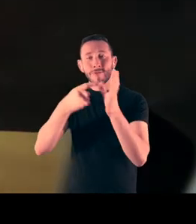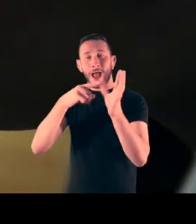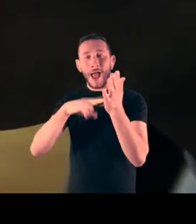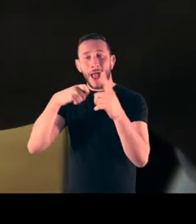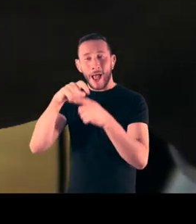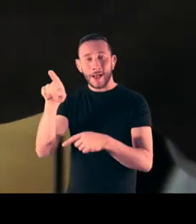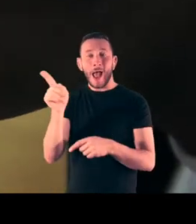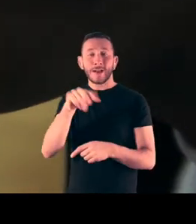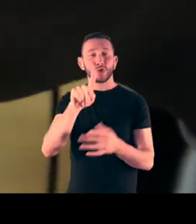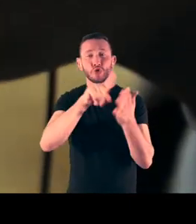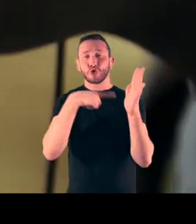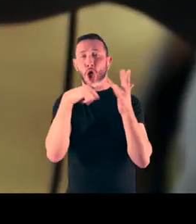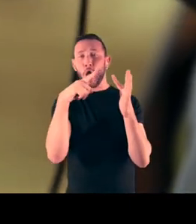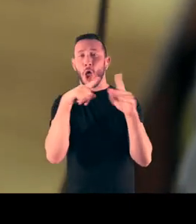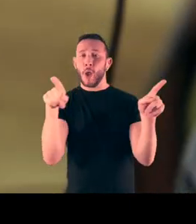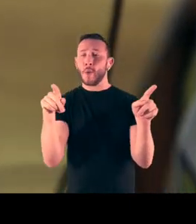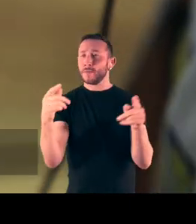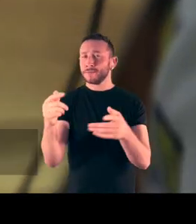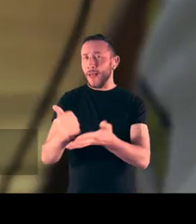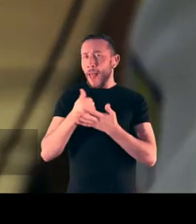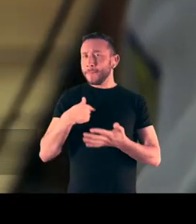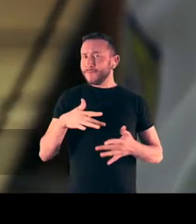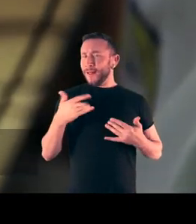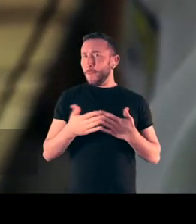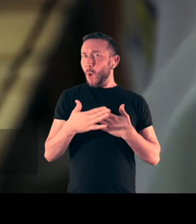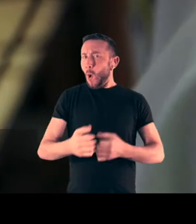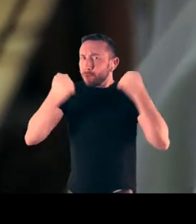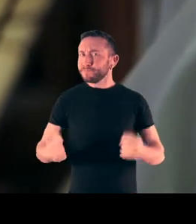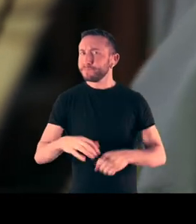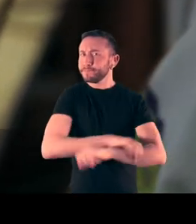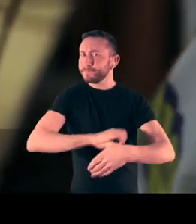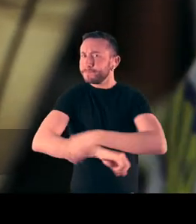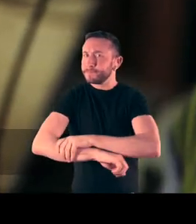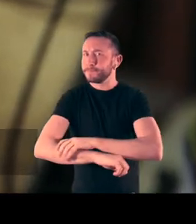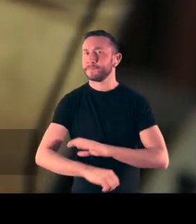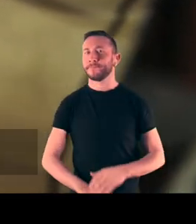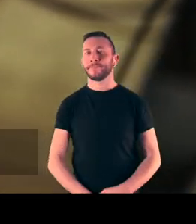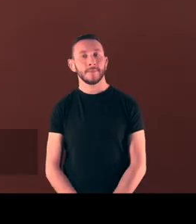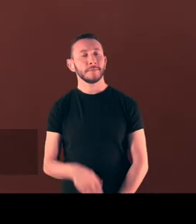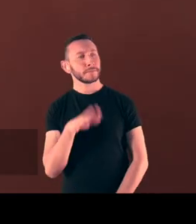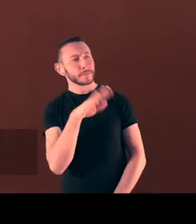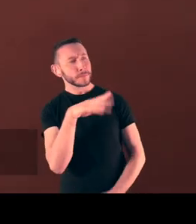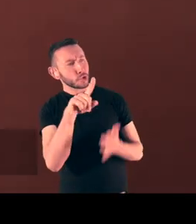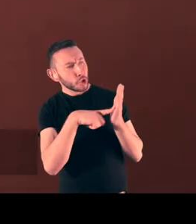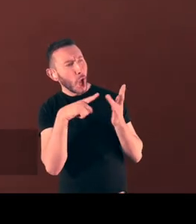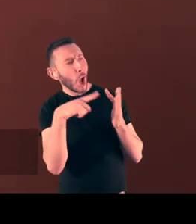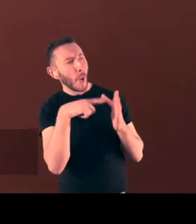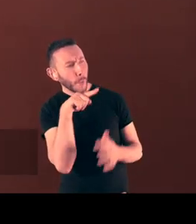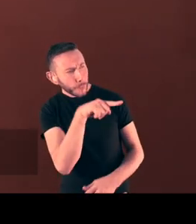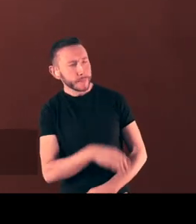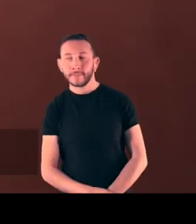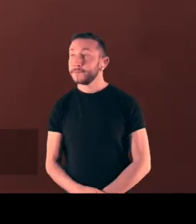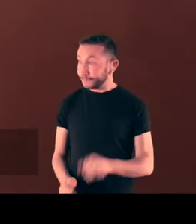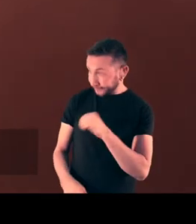holding a microphone and wearing headphones. So, Joe. Yes, sir. You got an MBE. How did it come around of